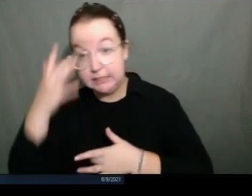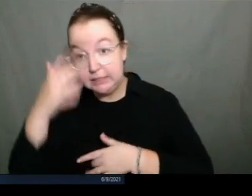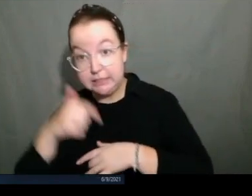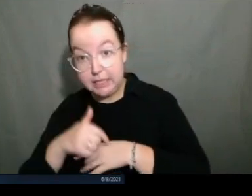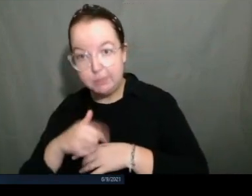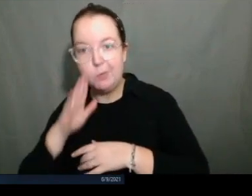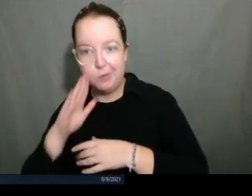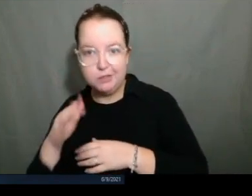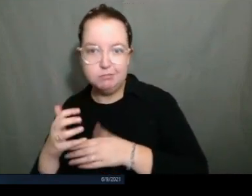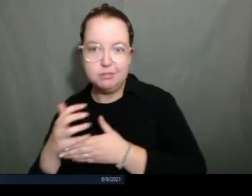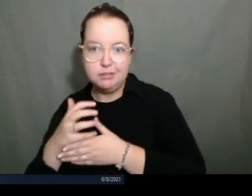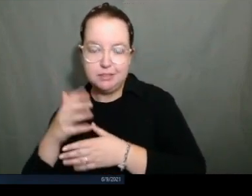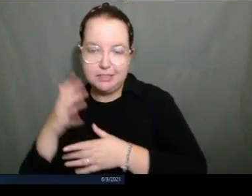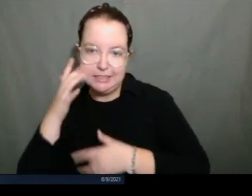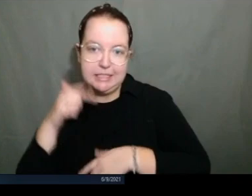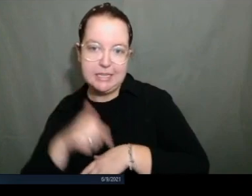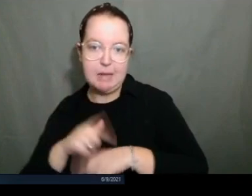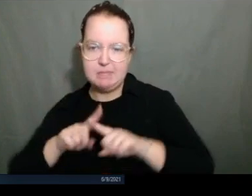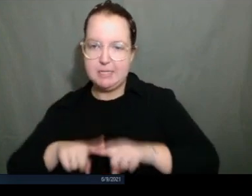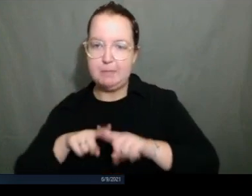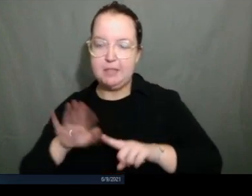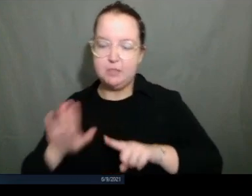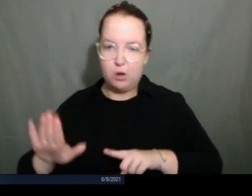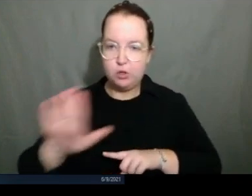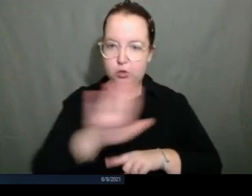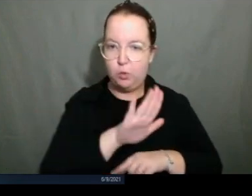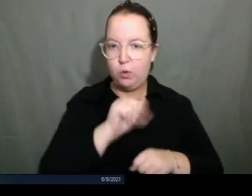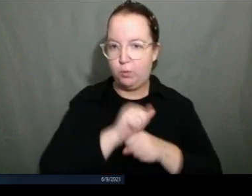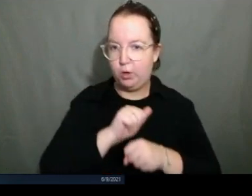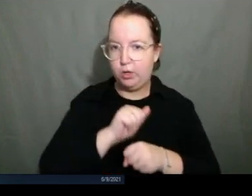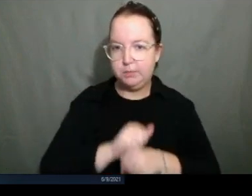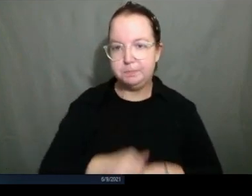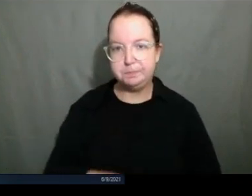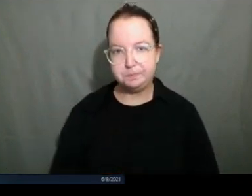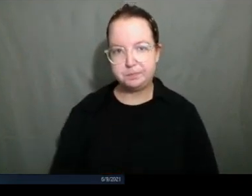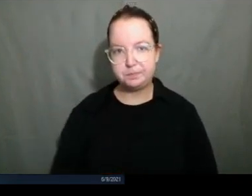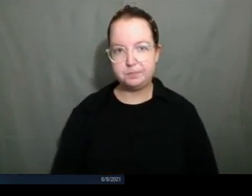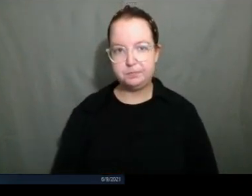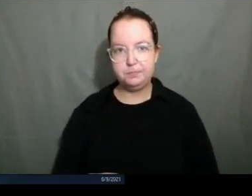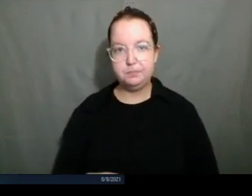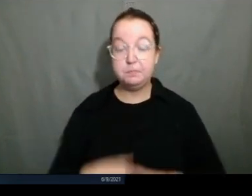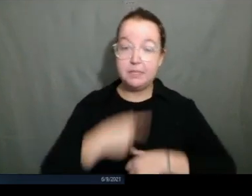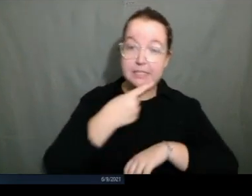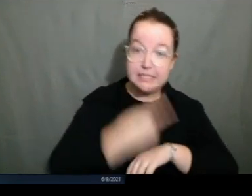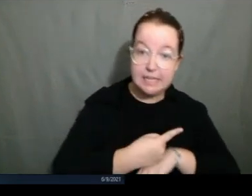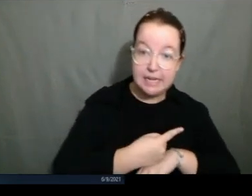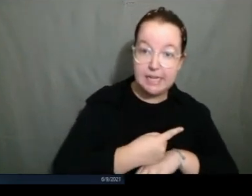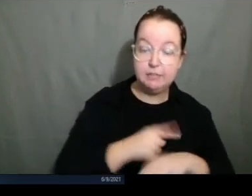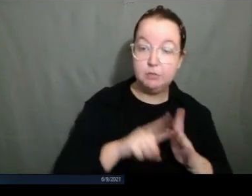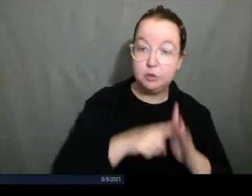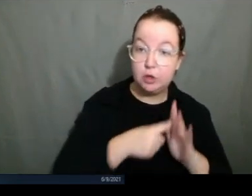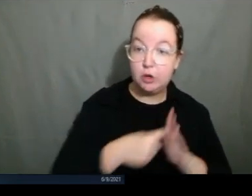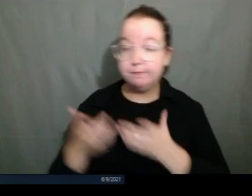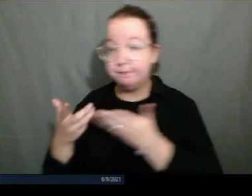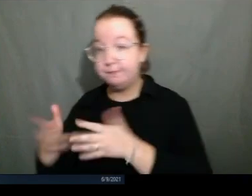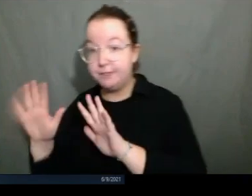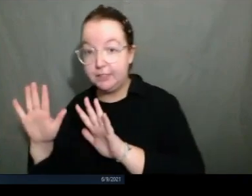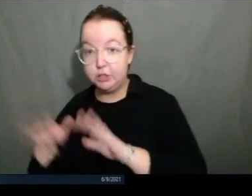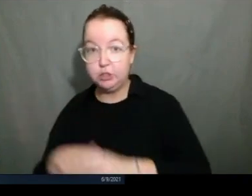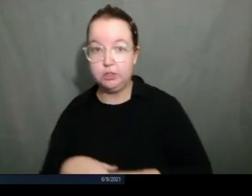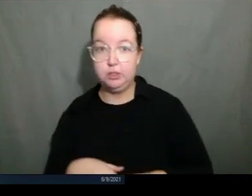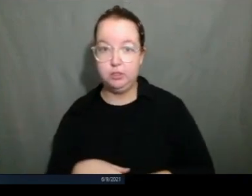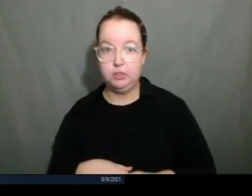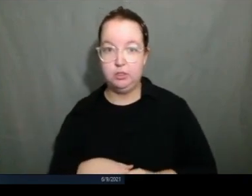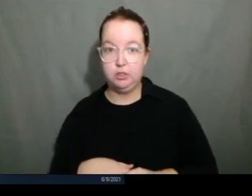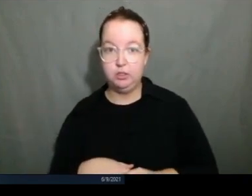PayCom, but it just might look a little bit different than my account. Then you'll enter the dates range. If that date range